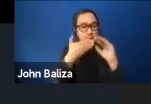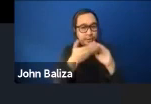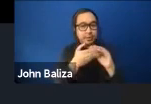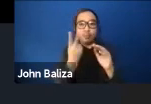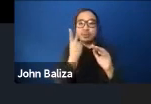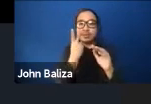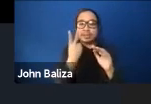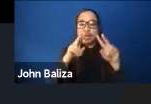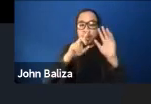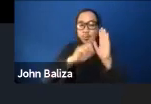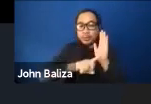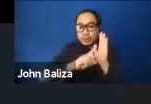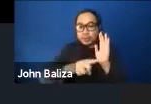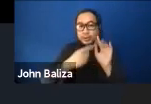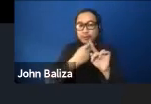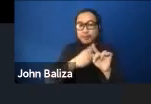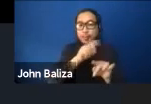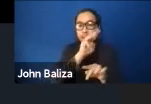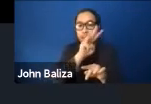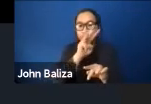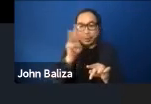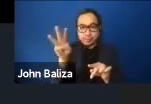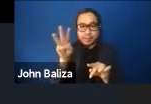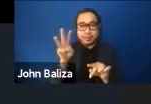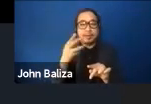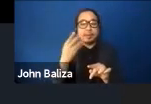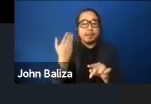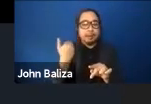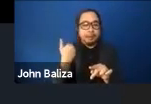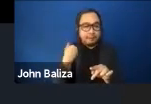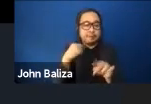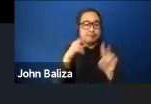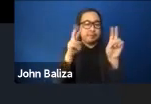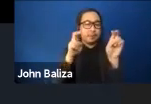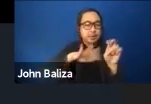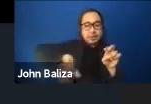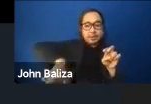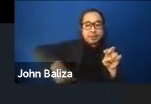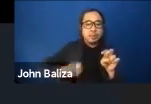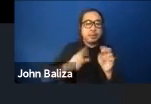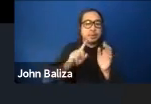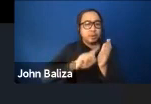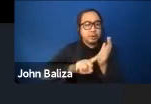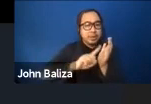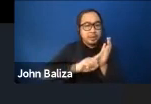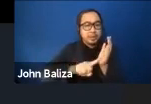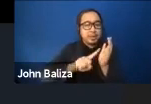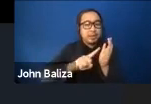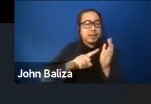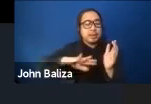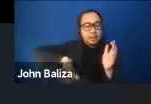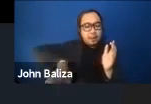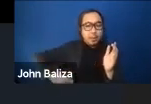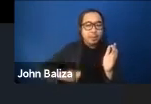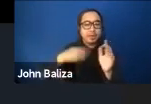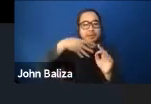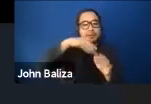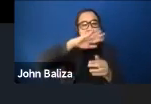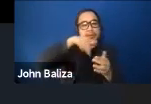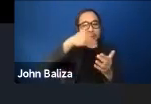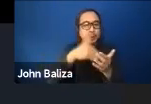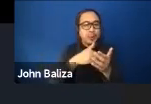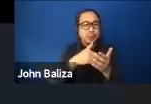of our networks called Cambodian Center for Human Rights. And I also attach the